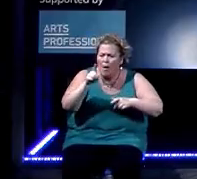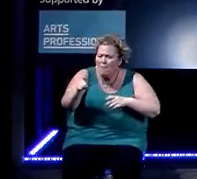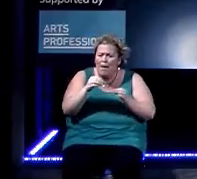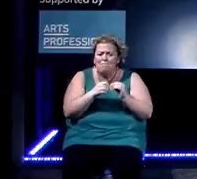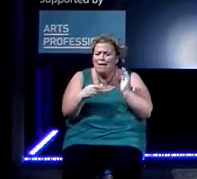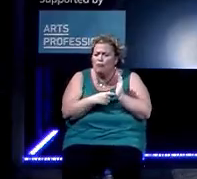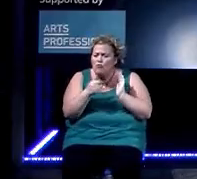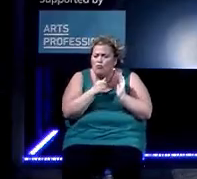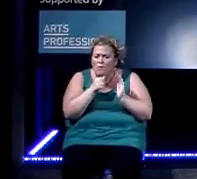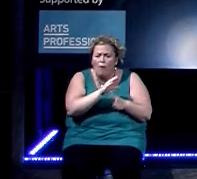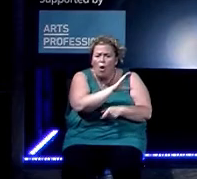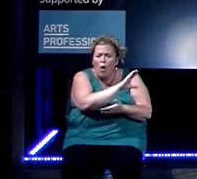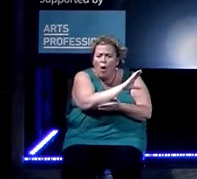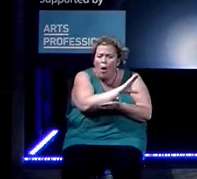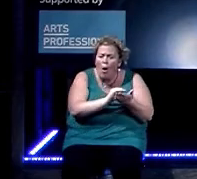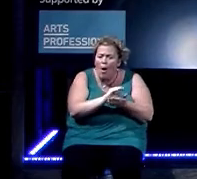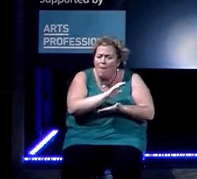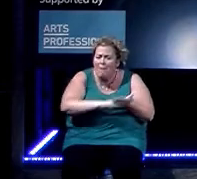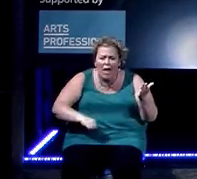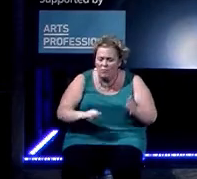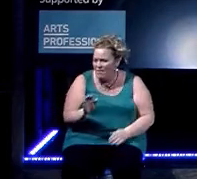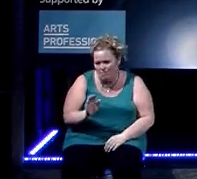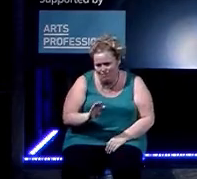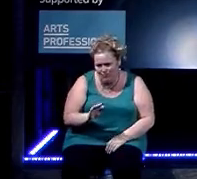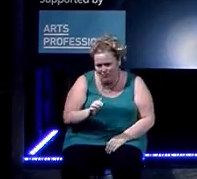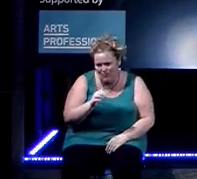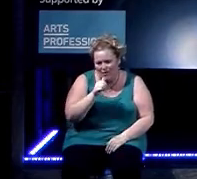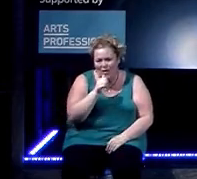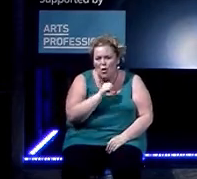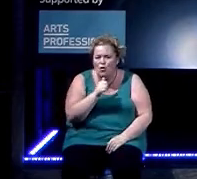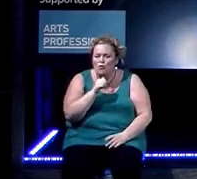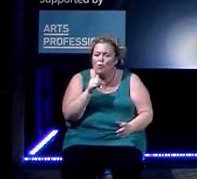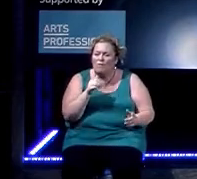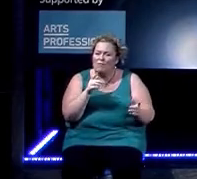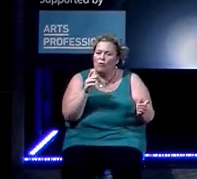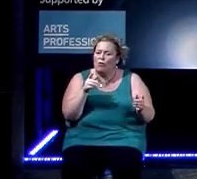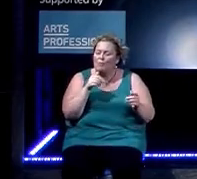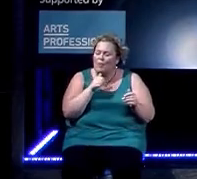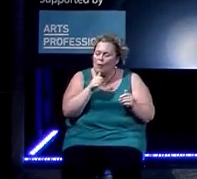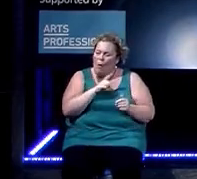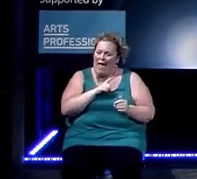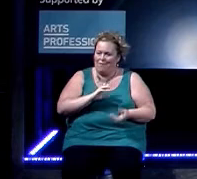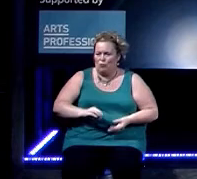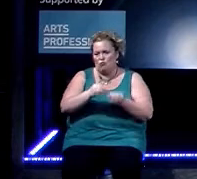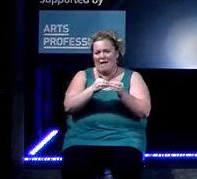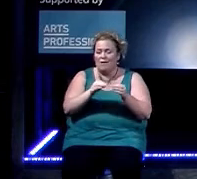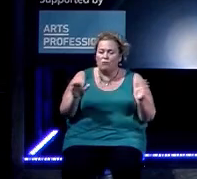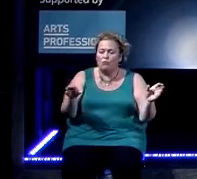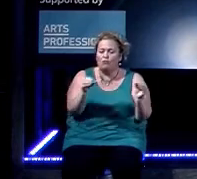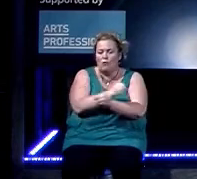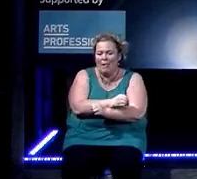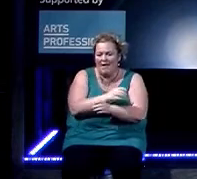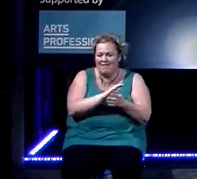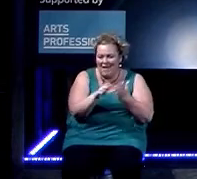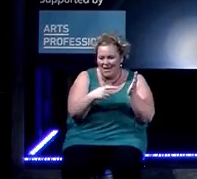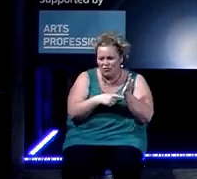It's actually a really, really useful technology. It was designed to replace HTTP And I'm proud to say actually kind of